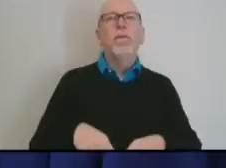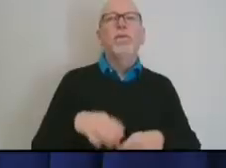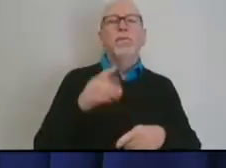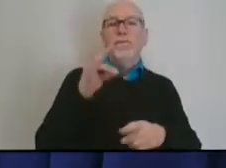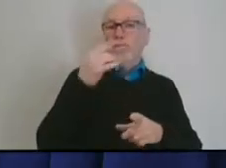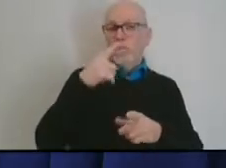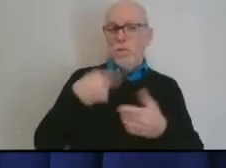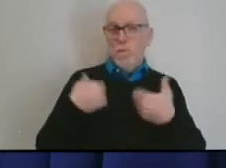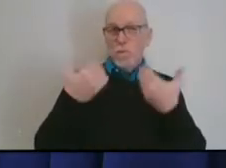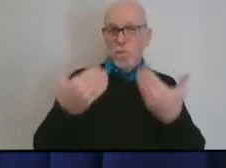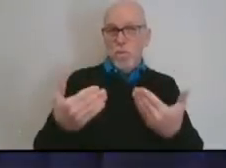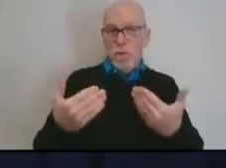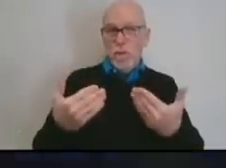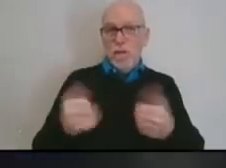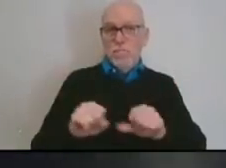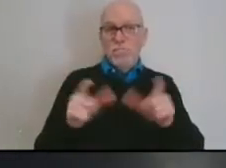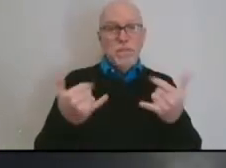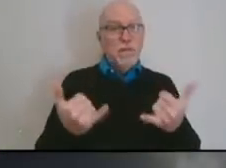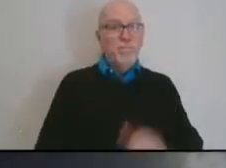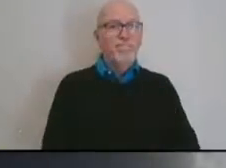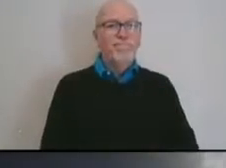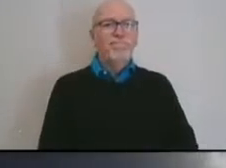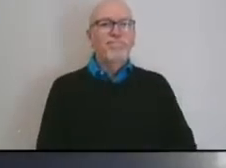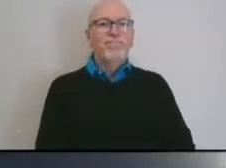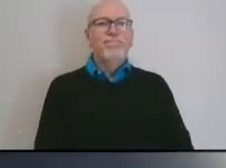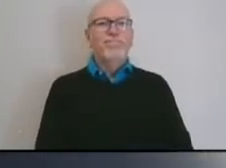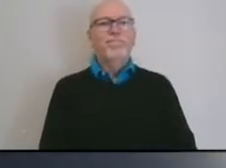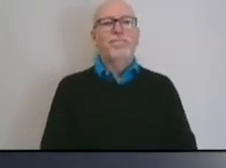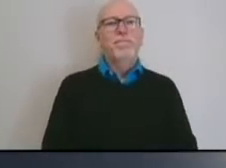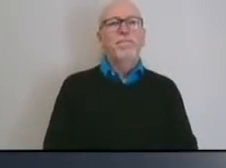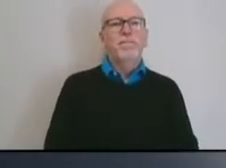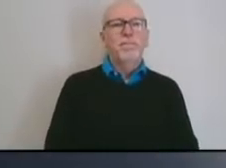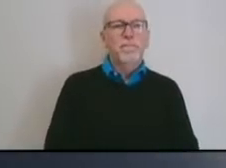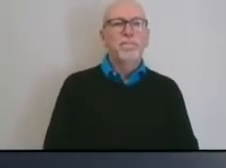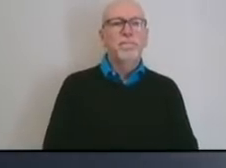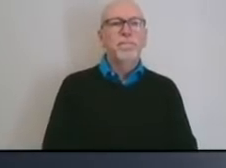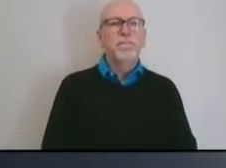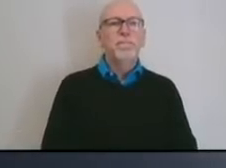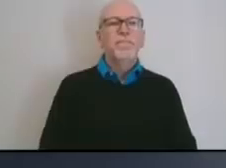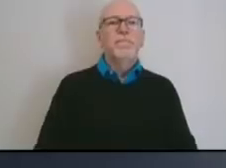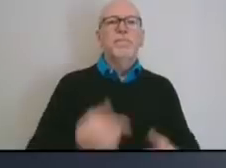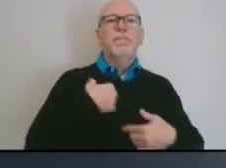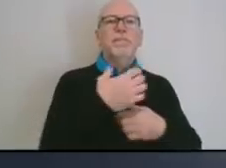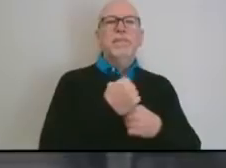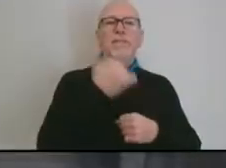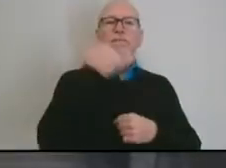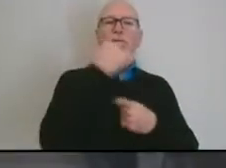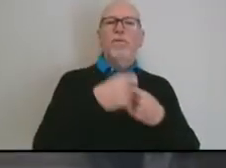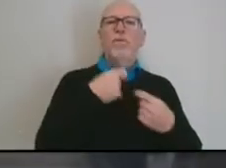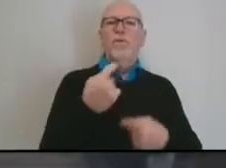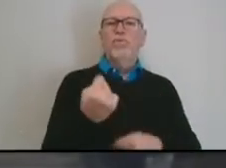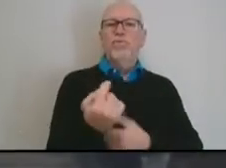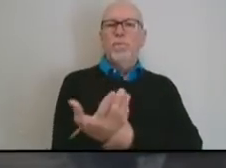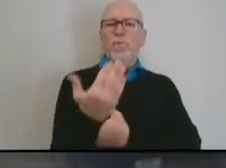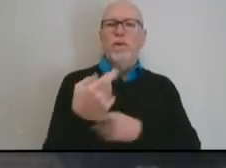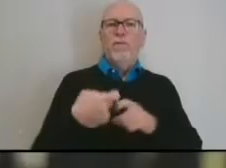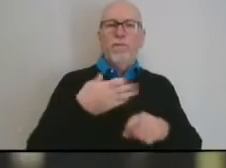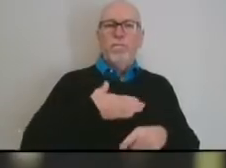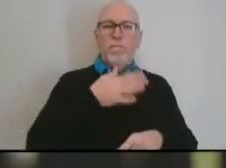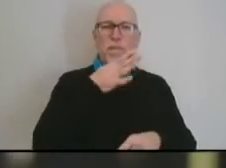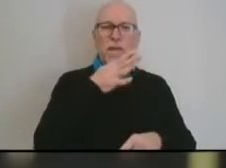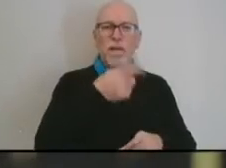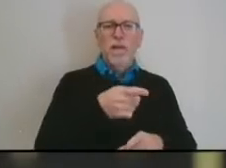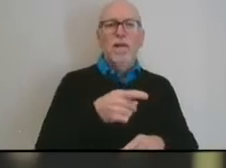that up now? I got a phone call Tuesday morning by my mom, and she was